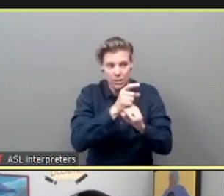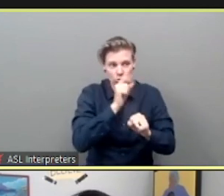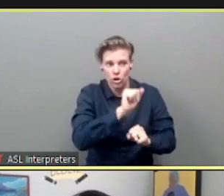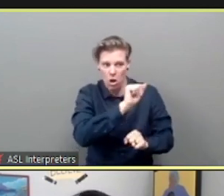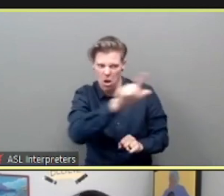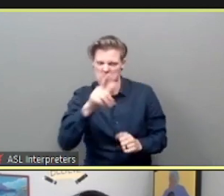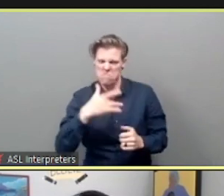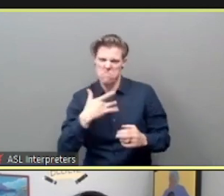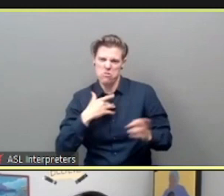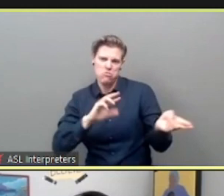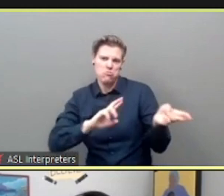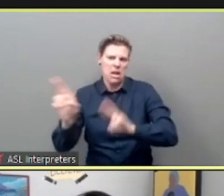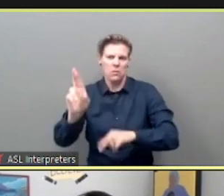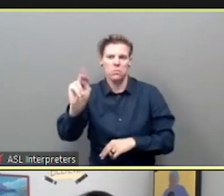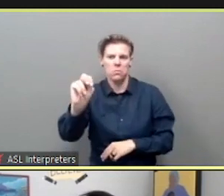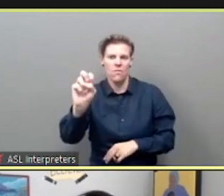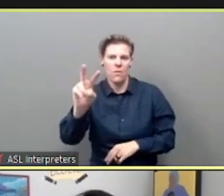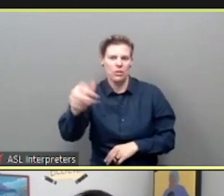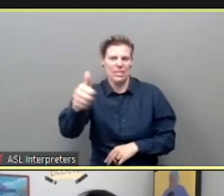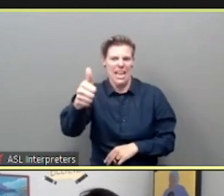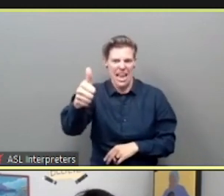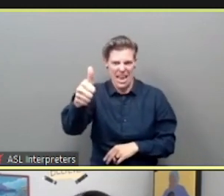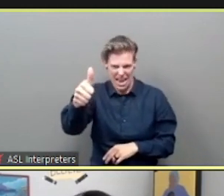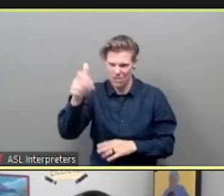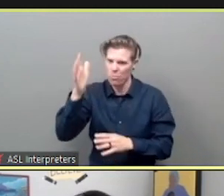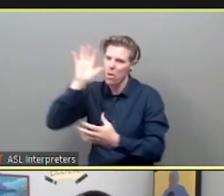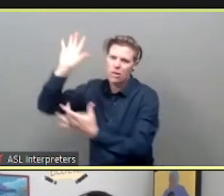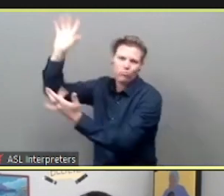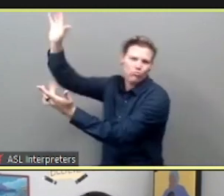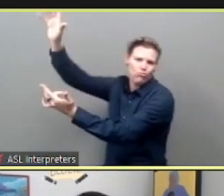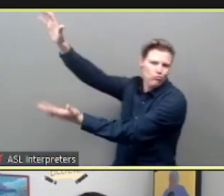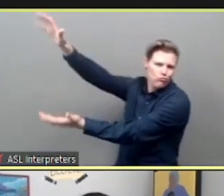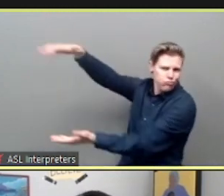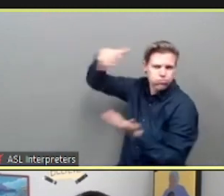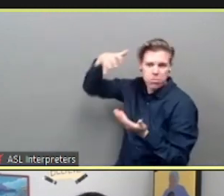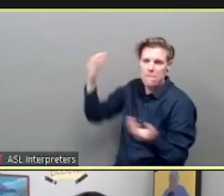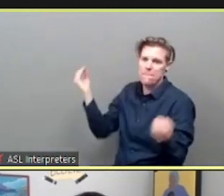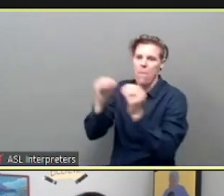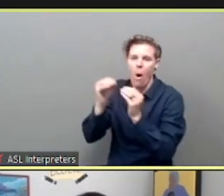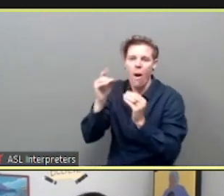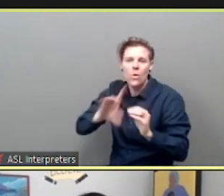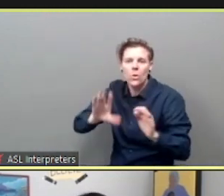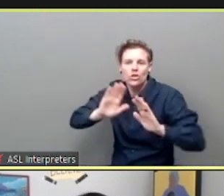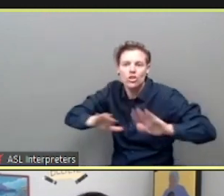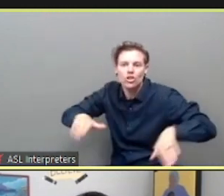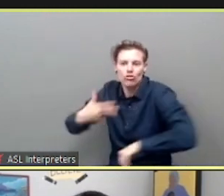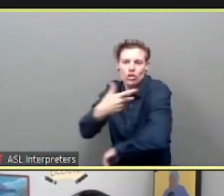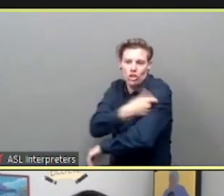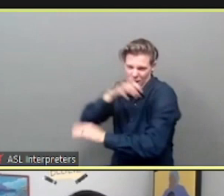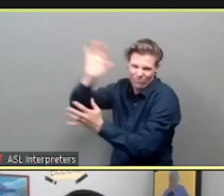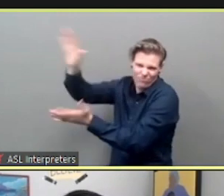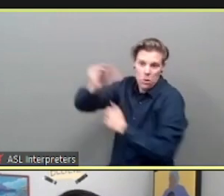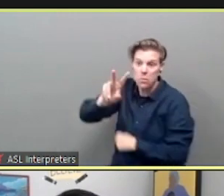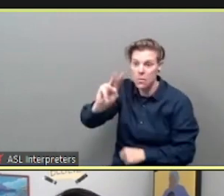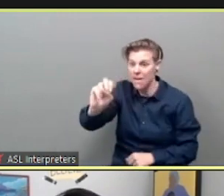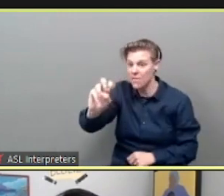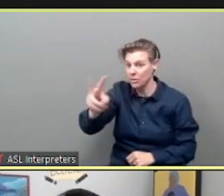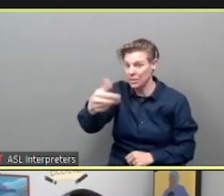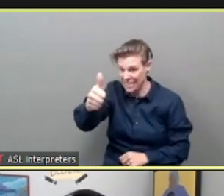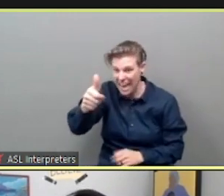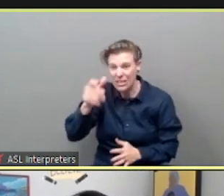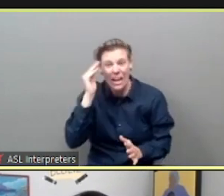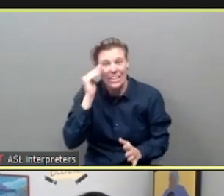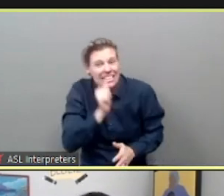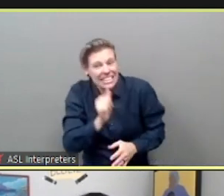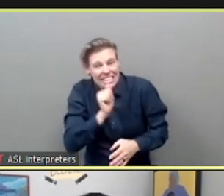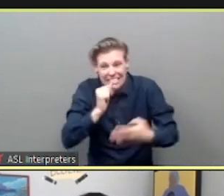all the doses. So please be patient as we go through this process as doses begin to arrive into